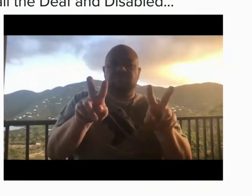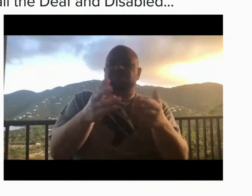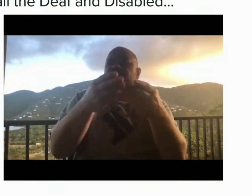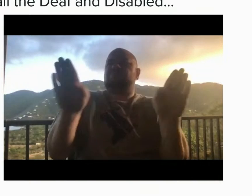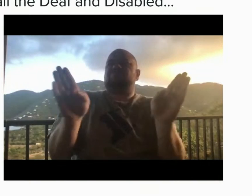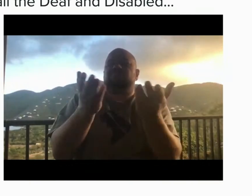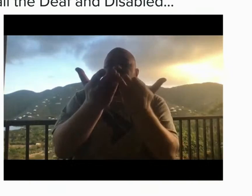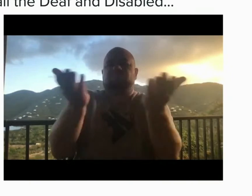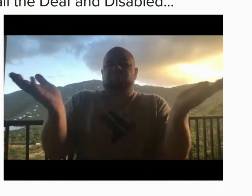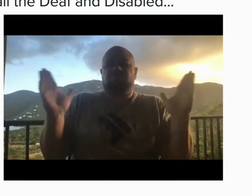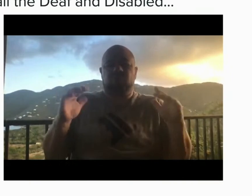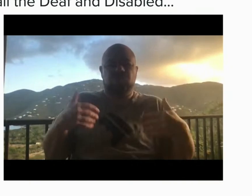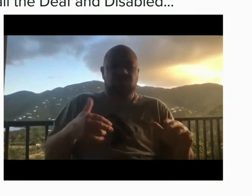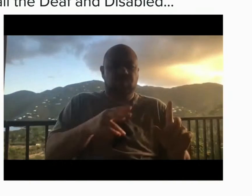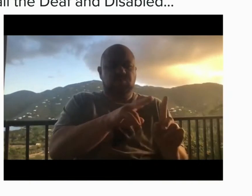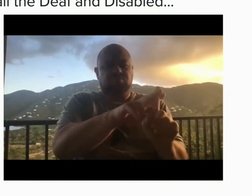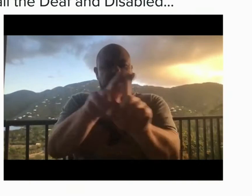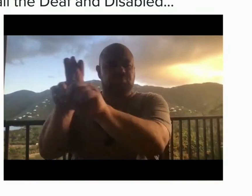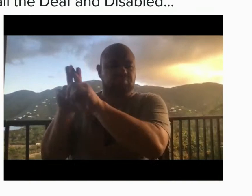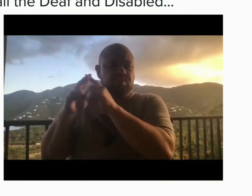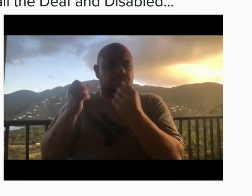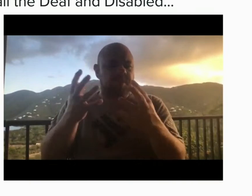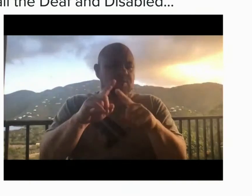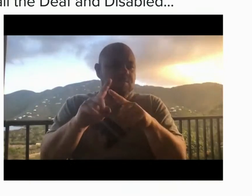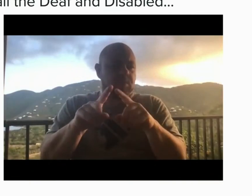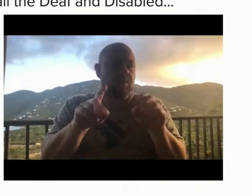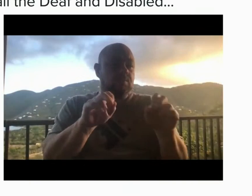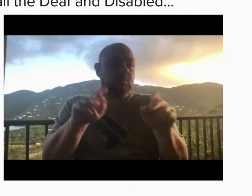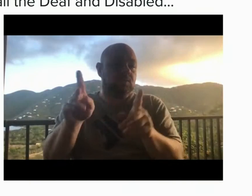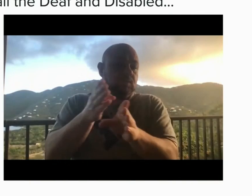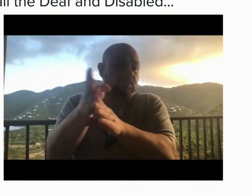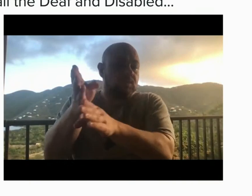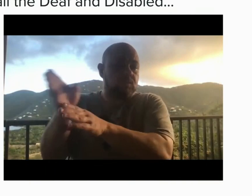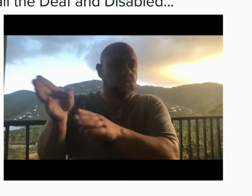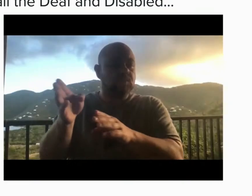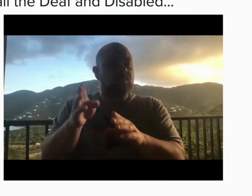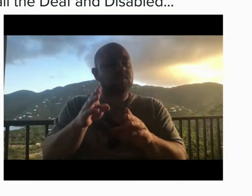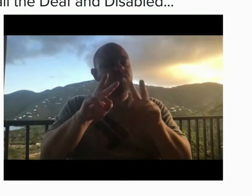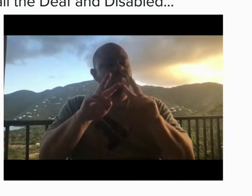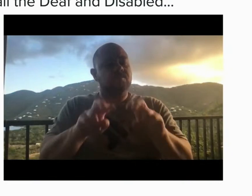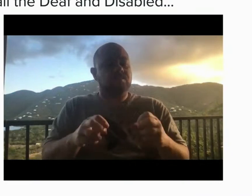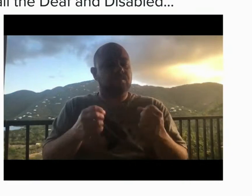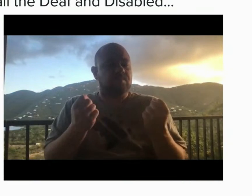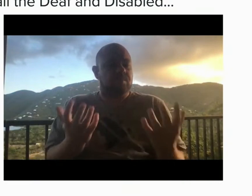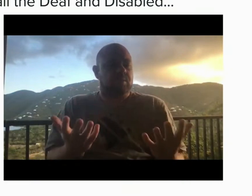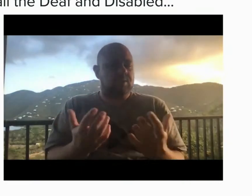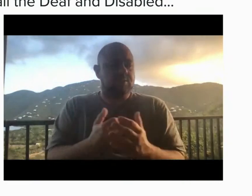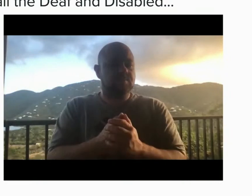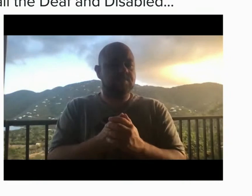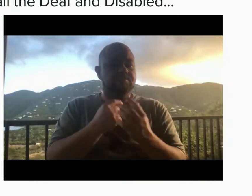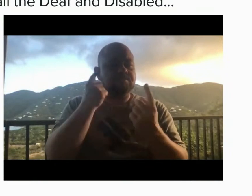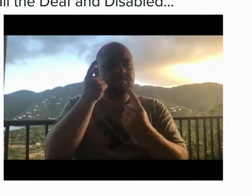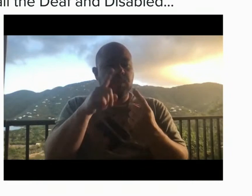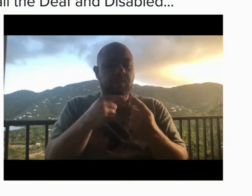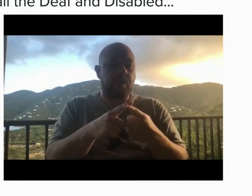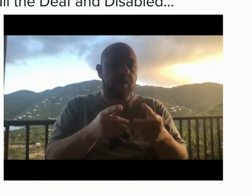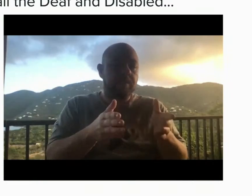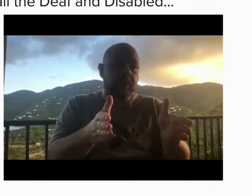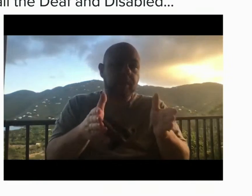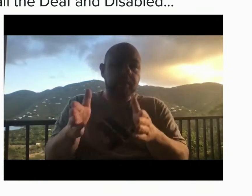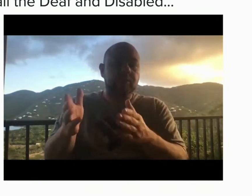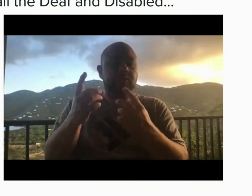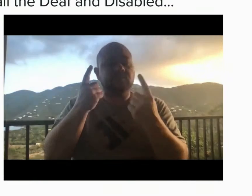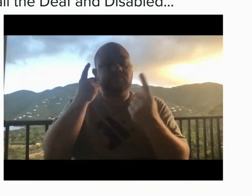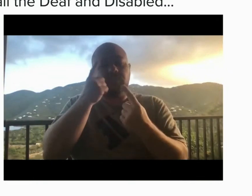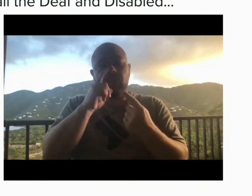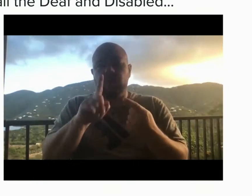here. It can fit the rest of the world. We can apply it in a number of different opportunities and settings. So when we think